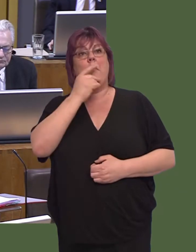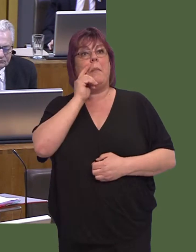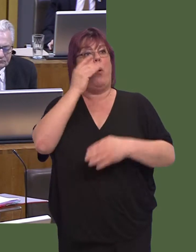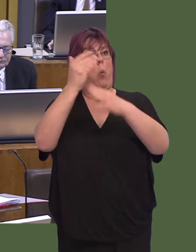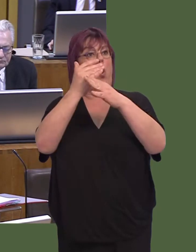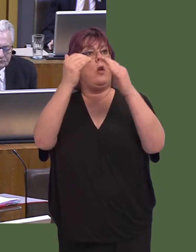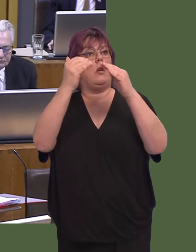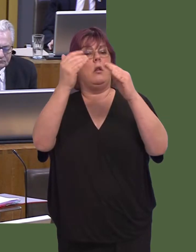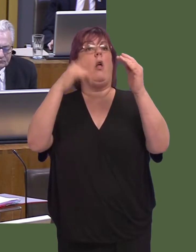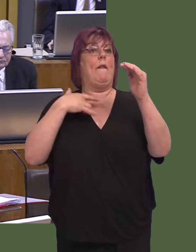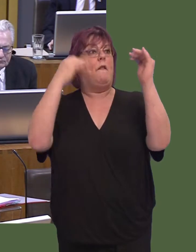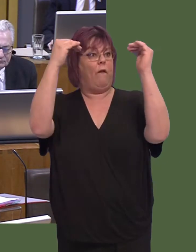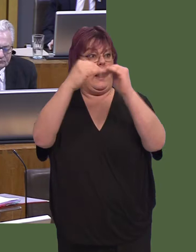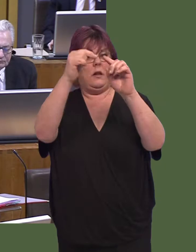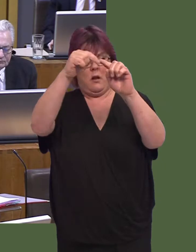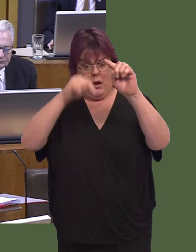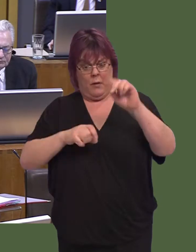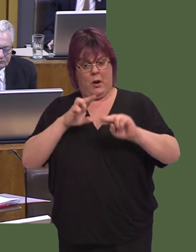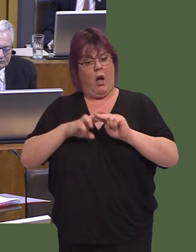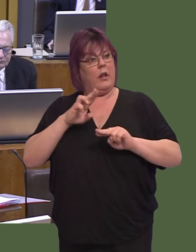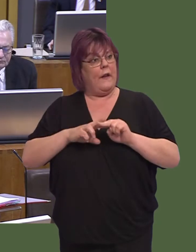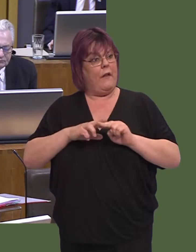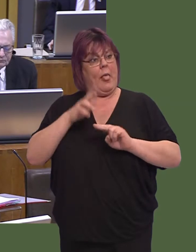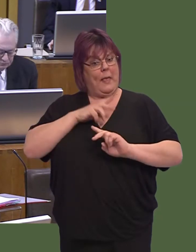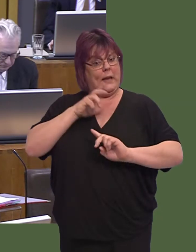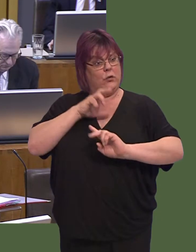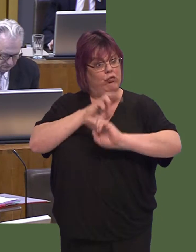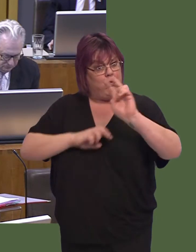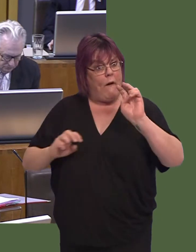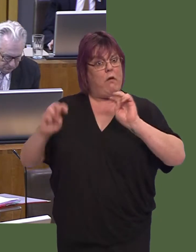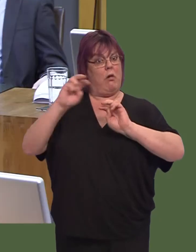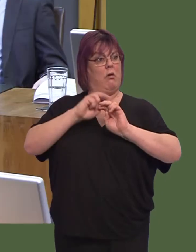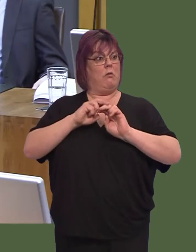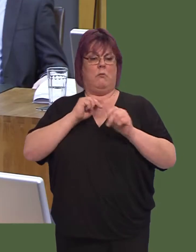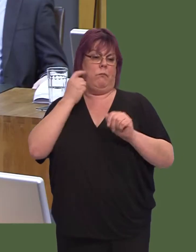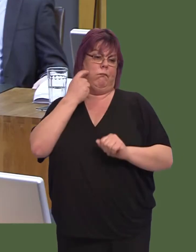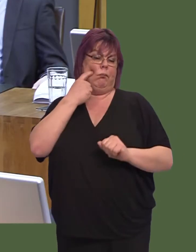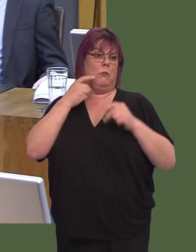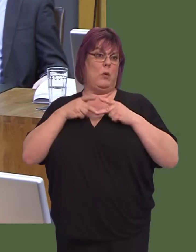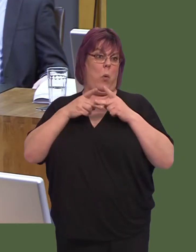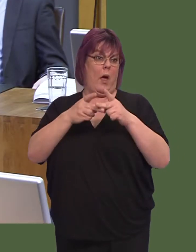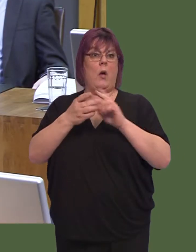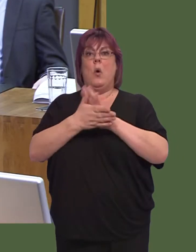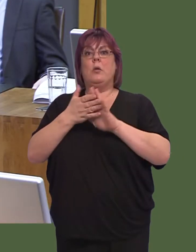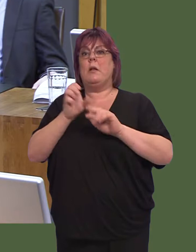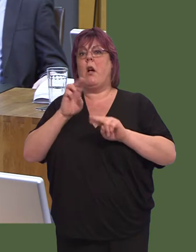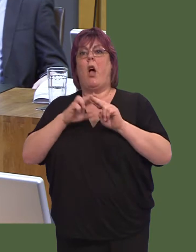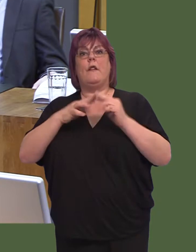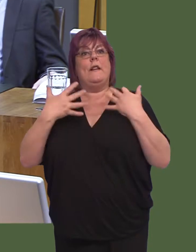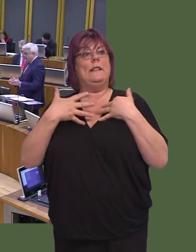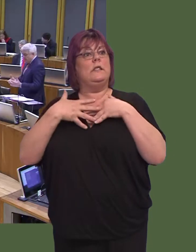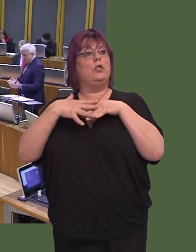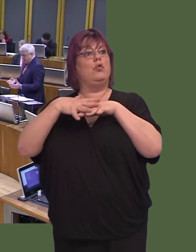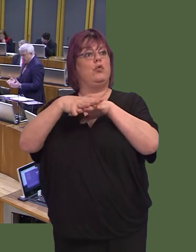hugely important they can get around Cardiff properly and get around Cardiff in the easiest way possible. And that means, of course, integrating the system in